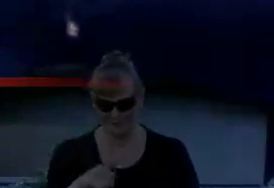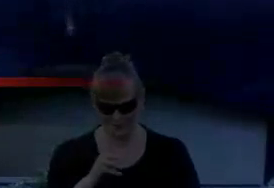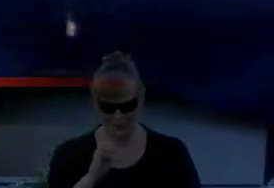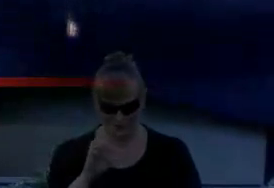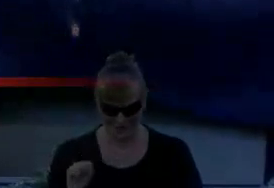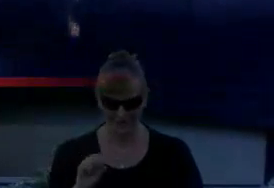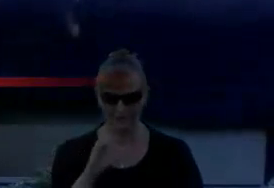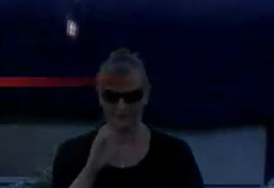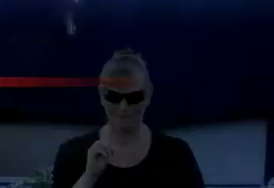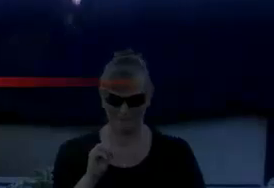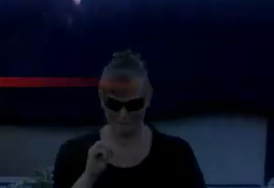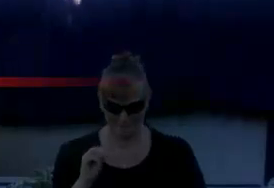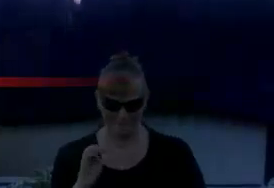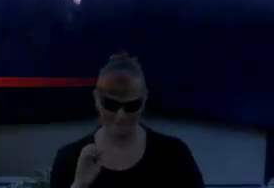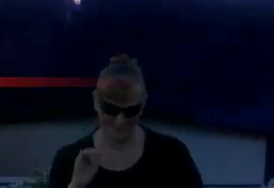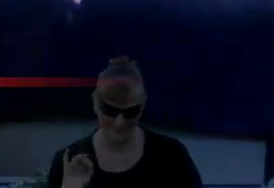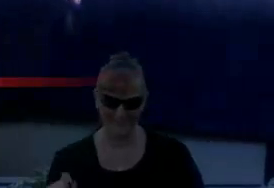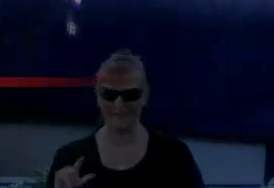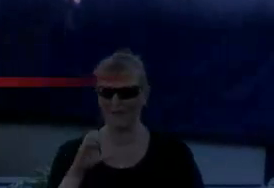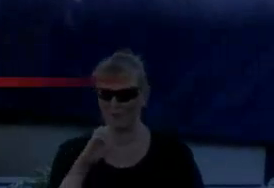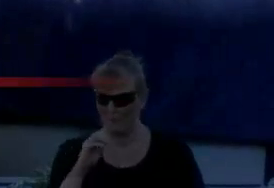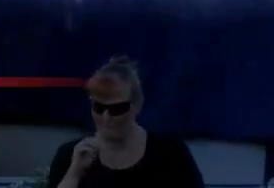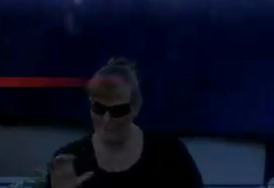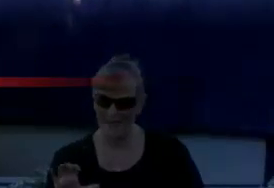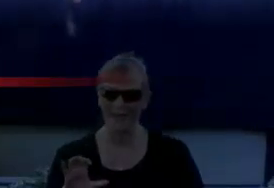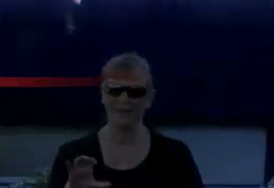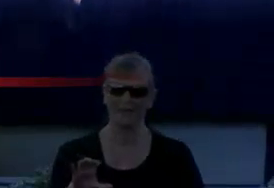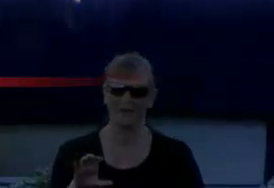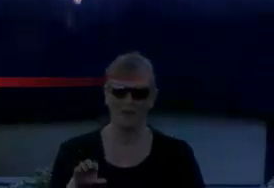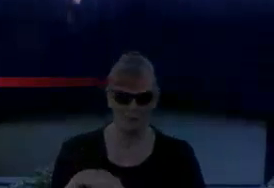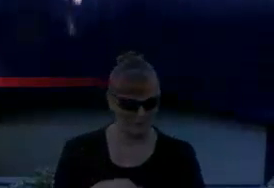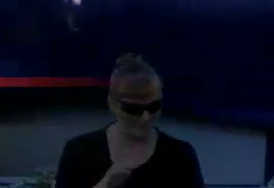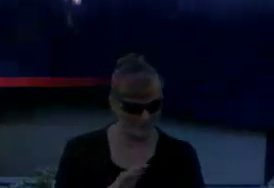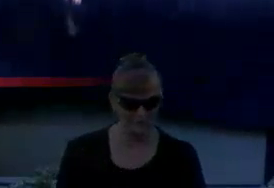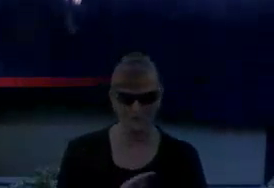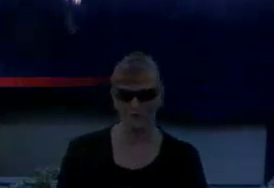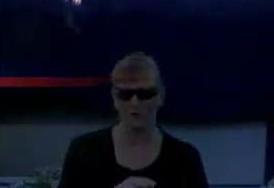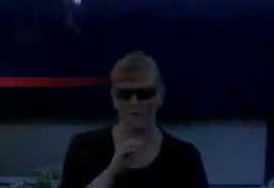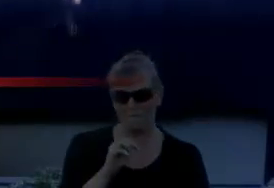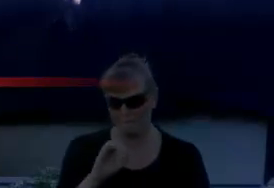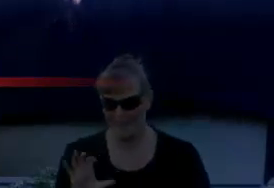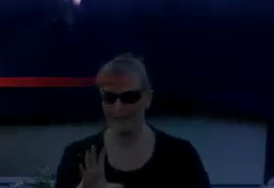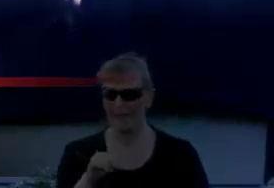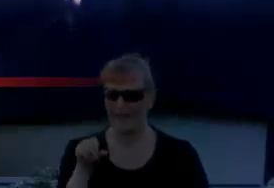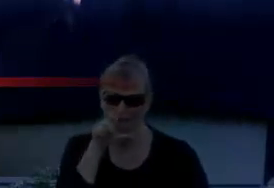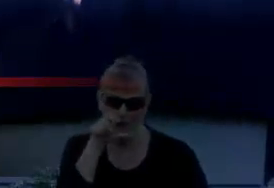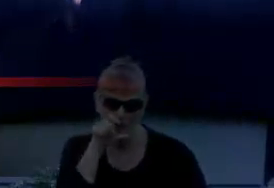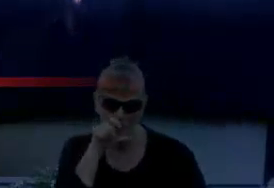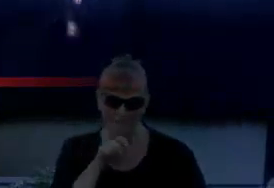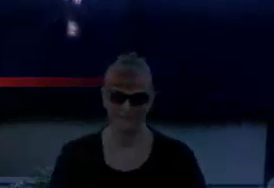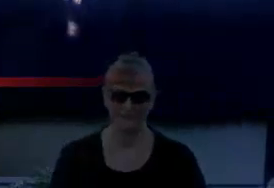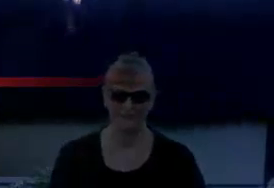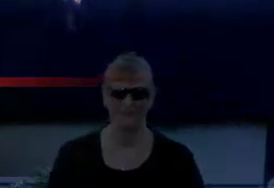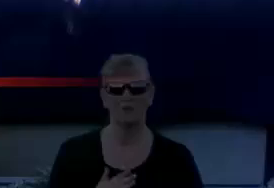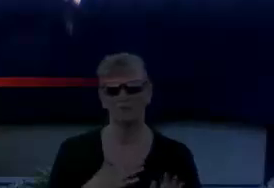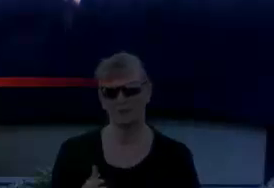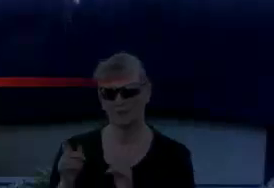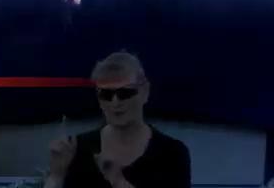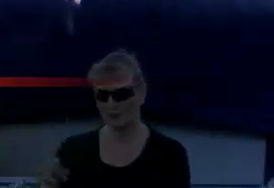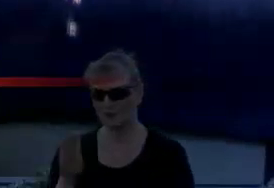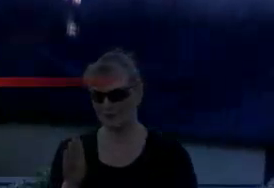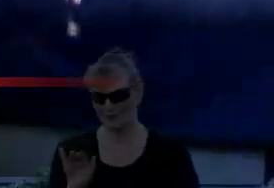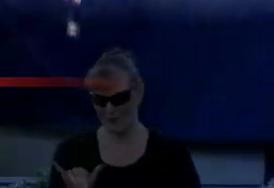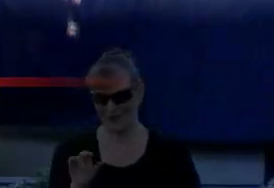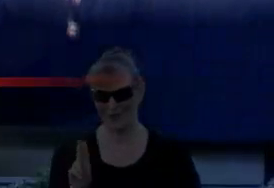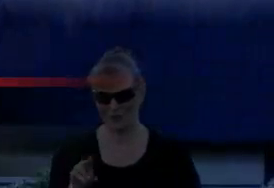City Elementary School, Robert Olds Junior High, McLaughlin, and Chiawana High School. He plans to attend Brigham Young